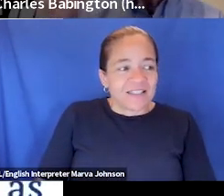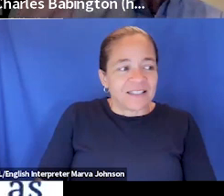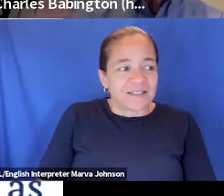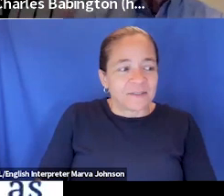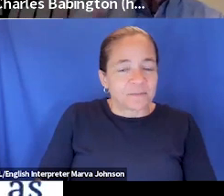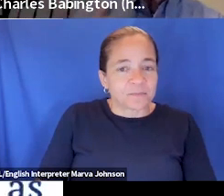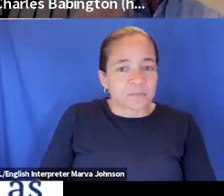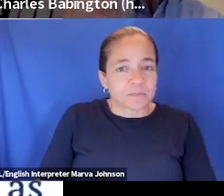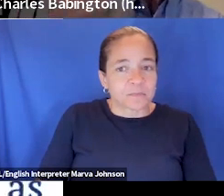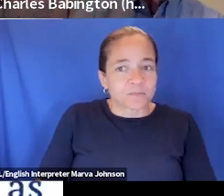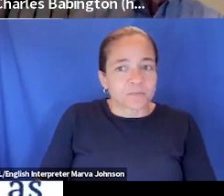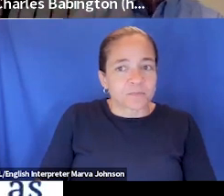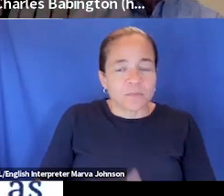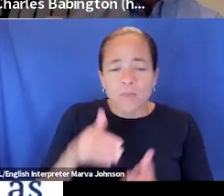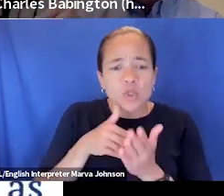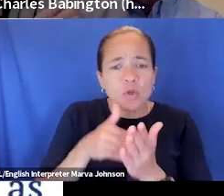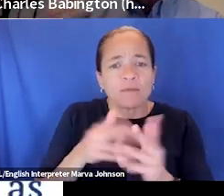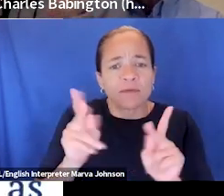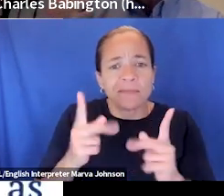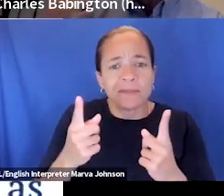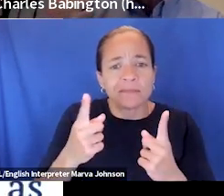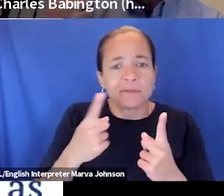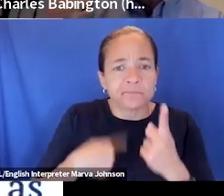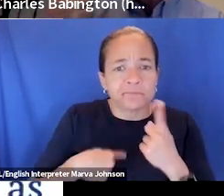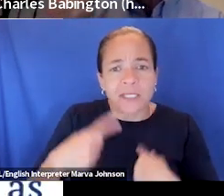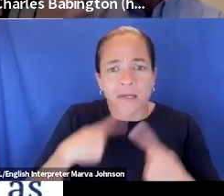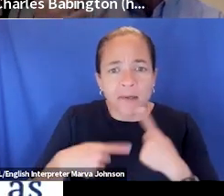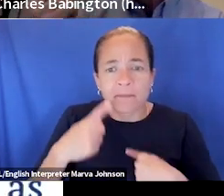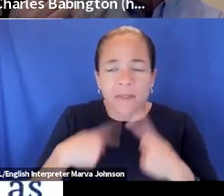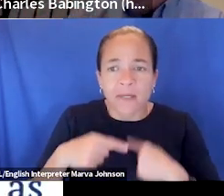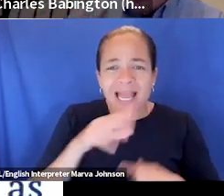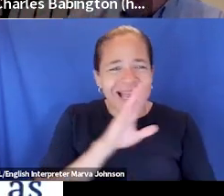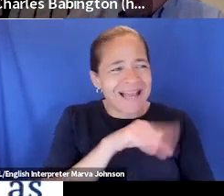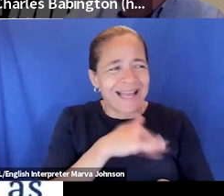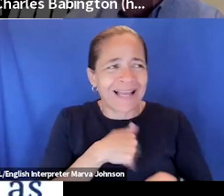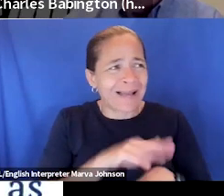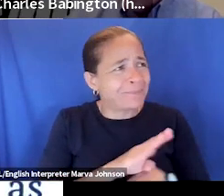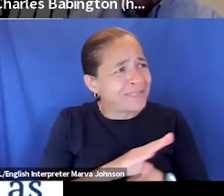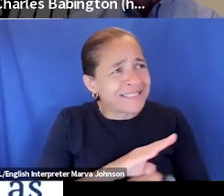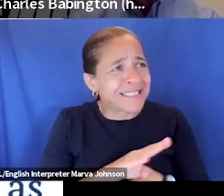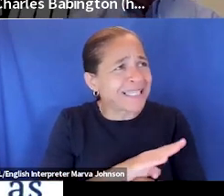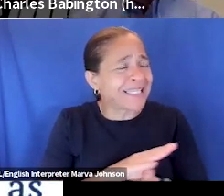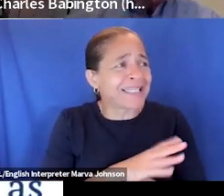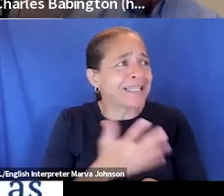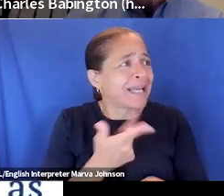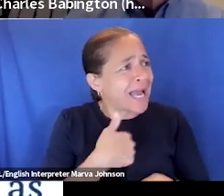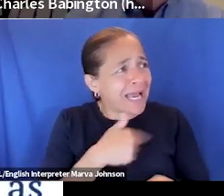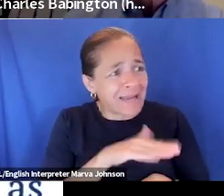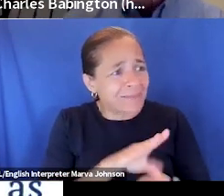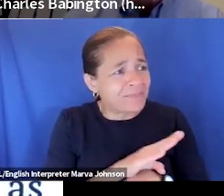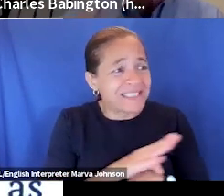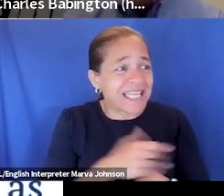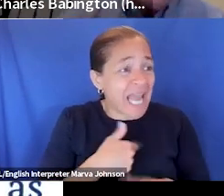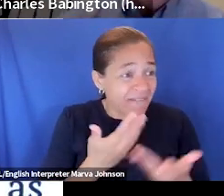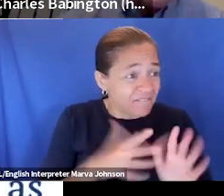lot of people tell me, Chuck, I'm so busy that when I finish writing something or finish a draft, I just hit the send button